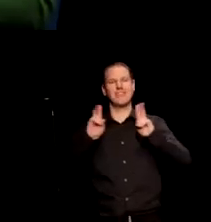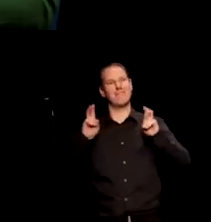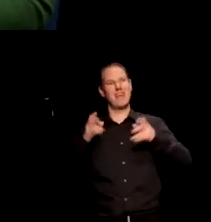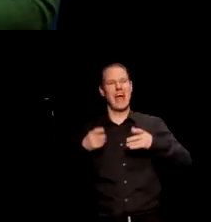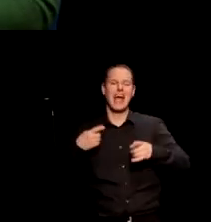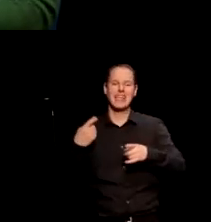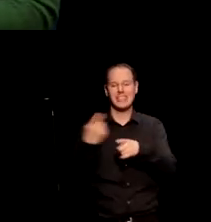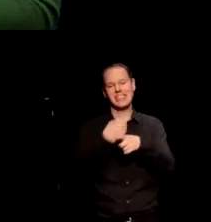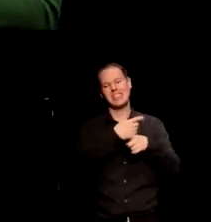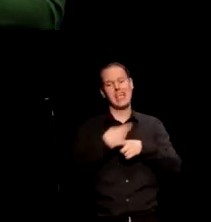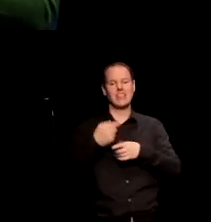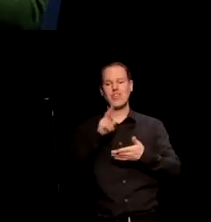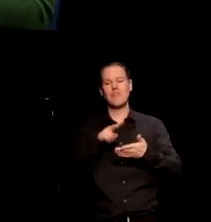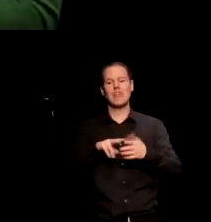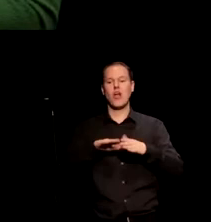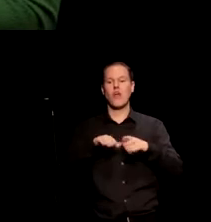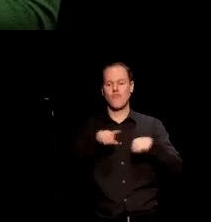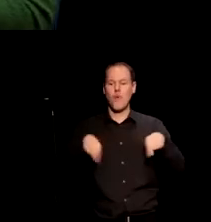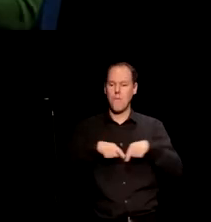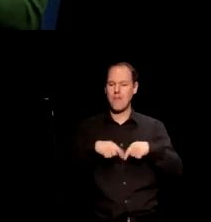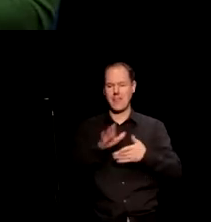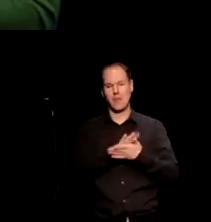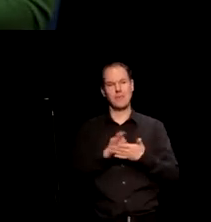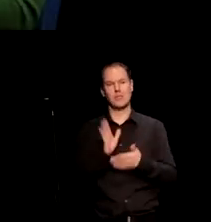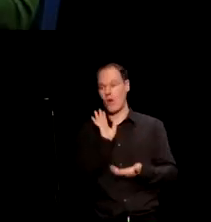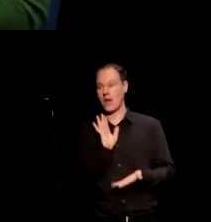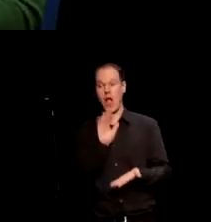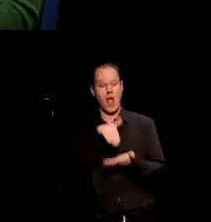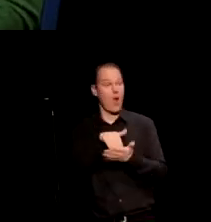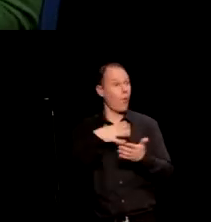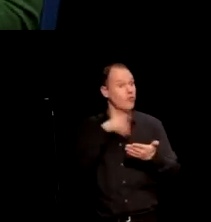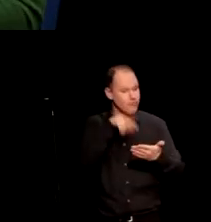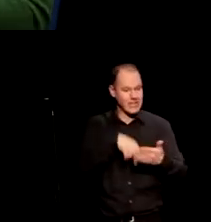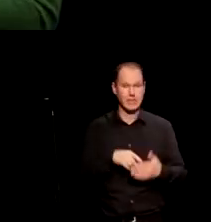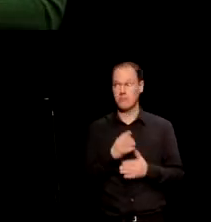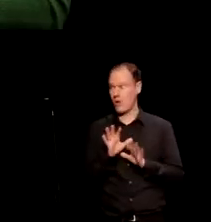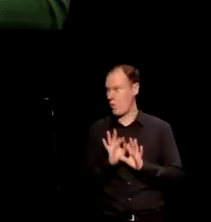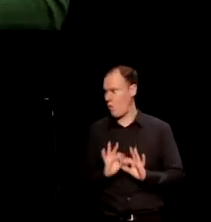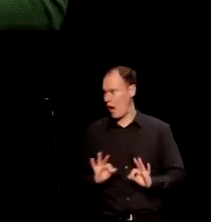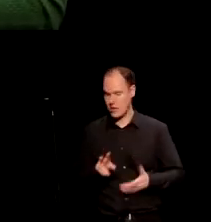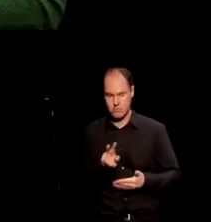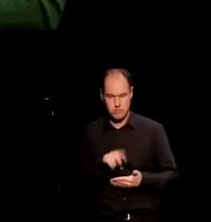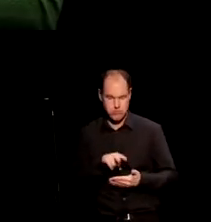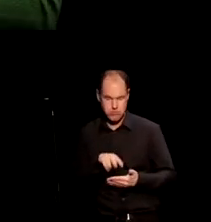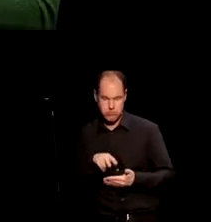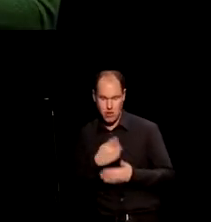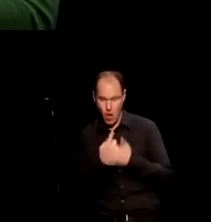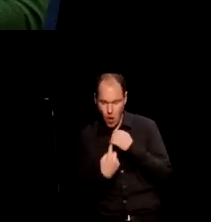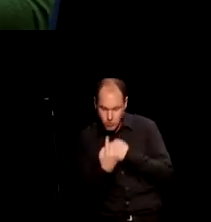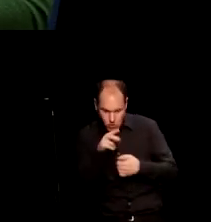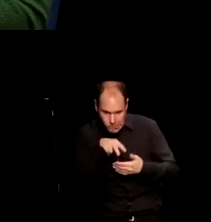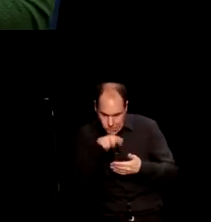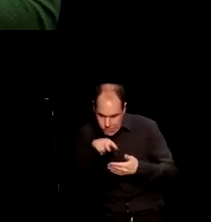have to work in silence, you know, to have to encounter this material one-to-one. And so